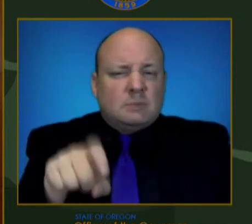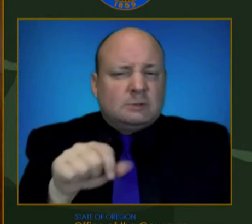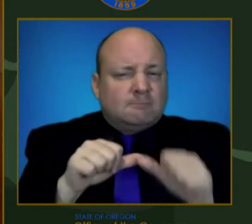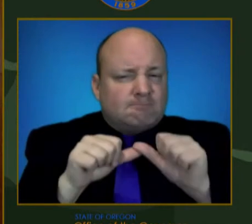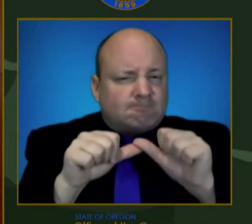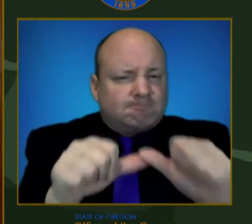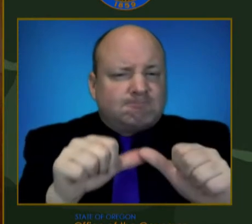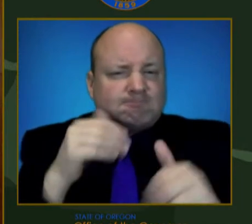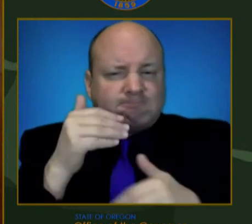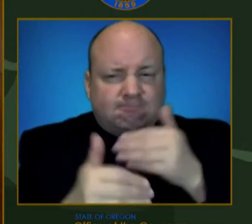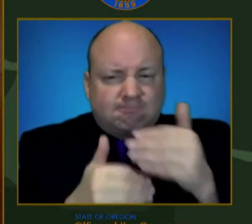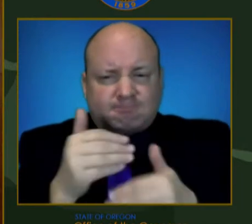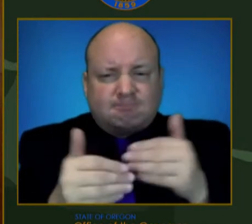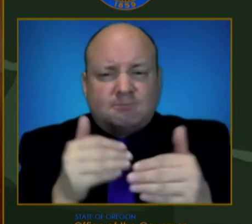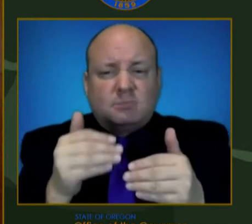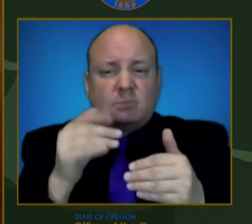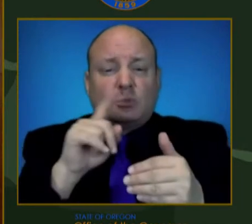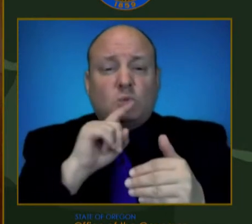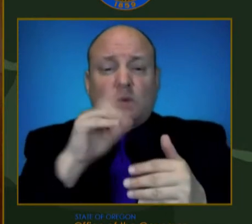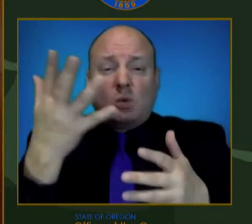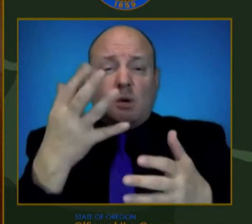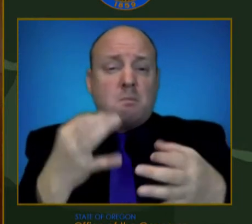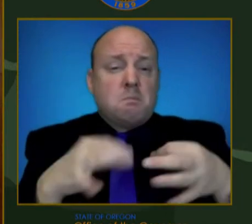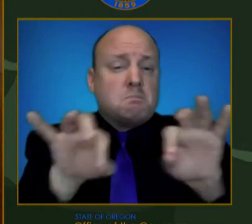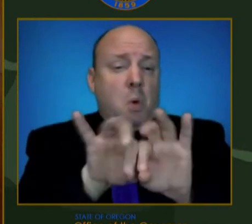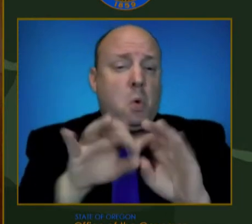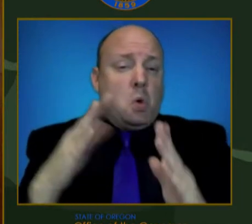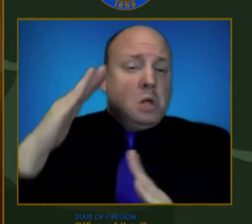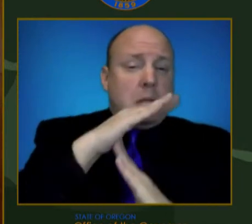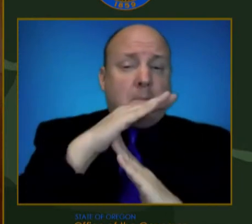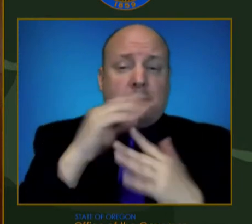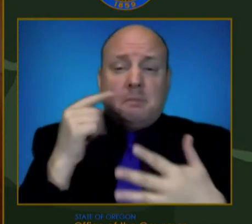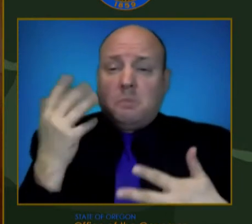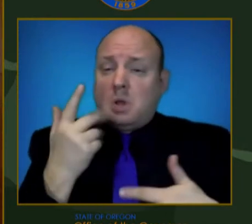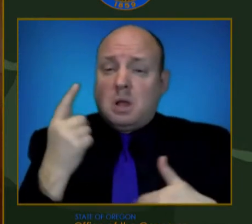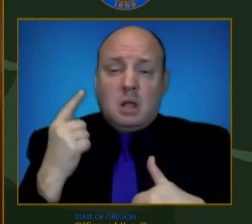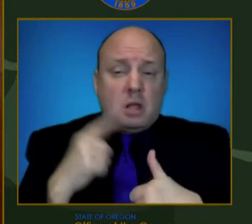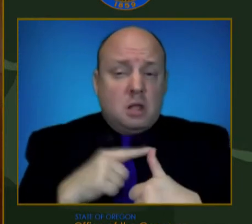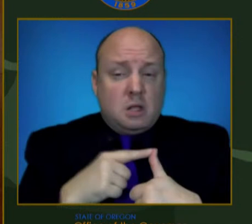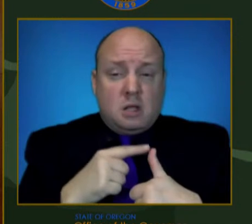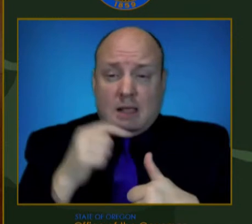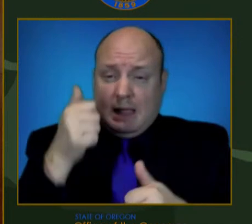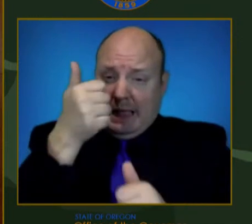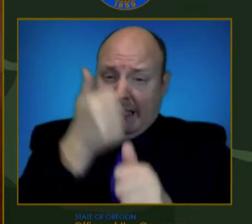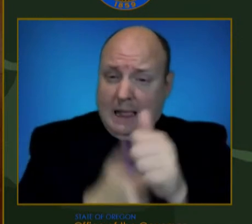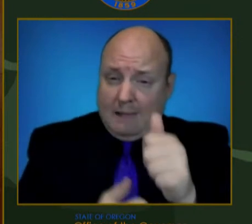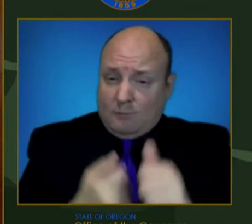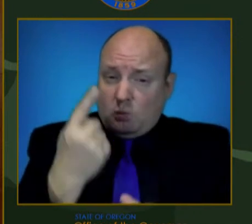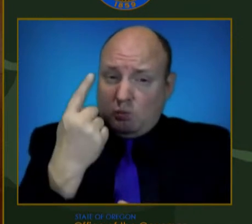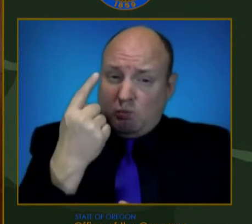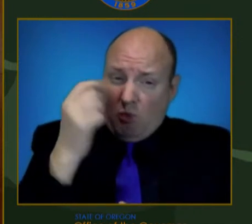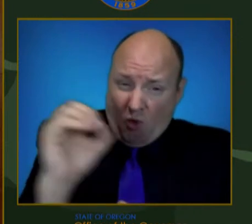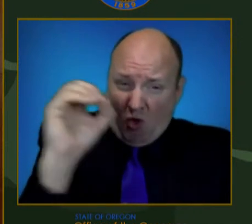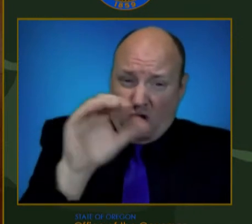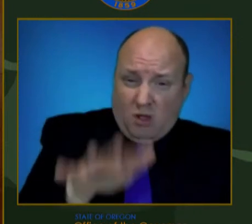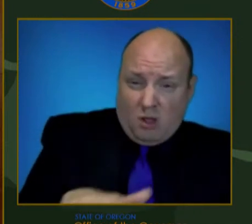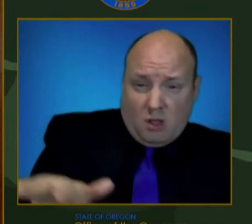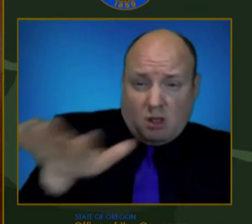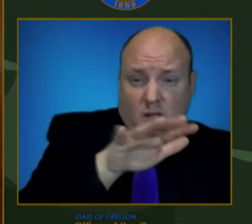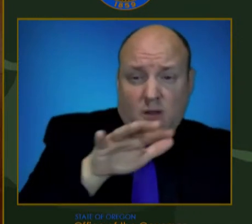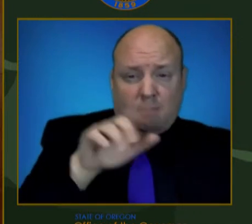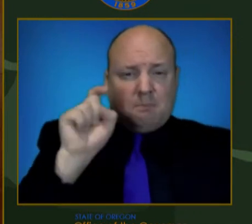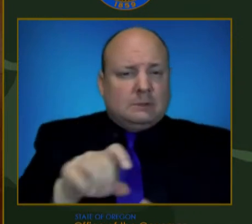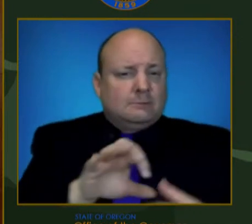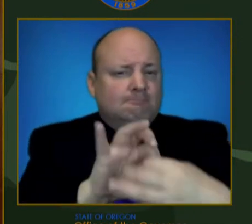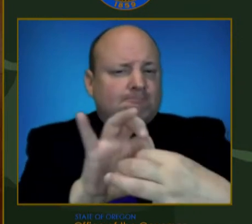Most importantly, we have to make sure that every Oregonian feels it. While